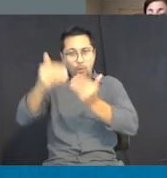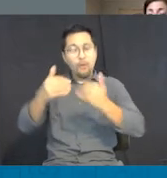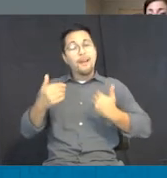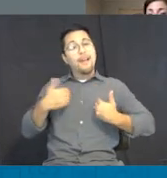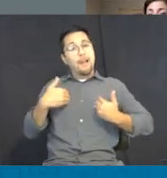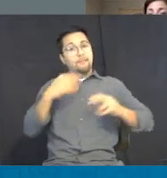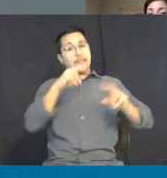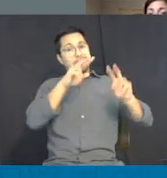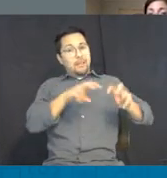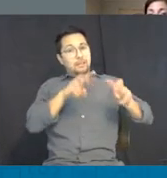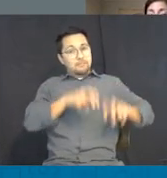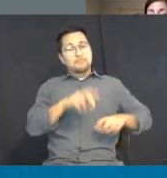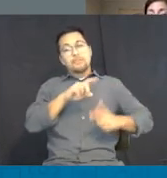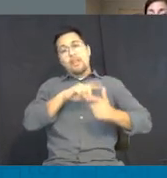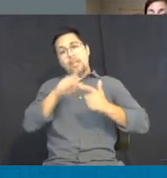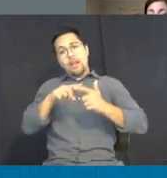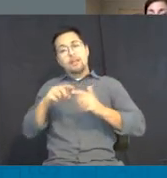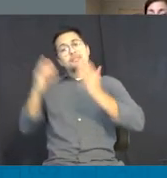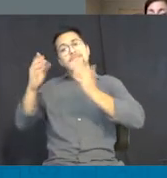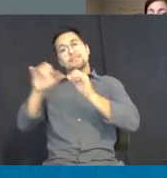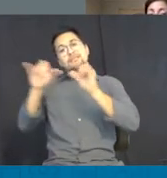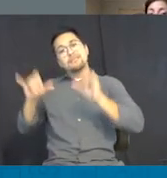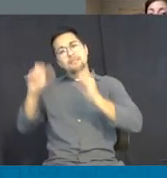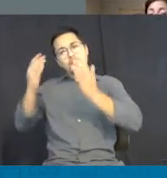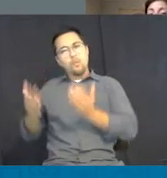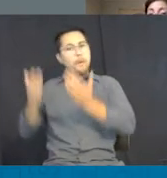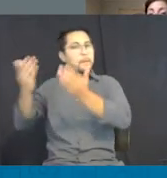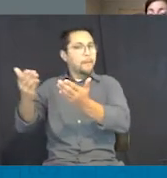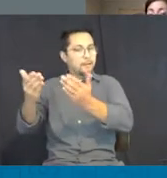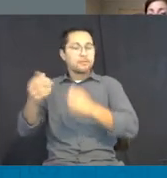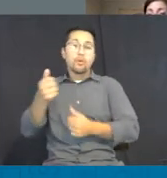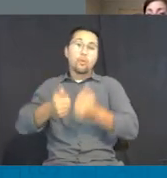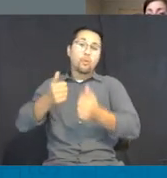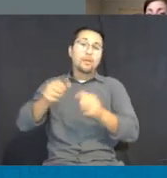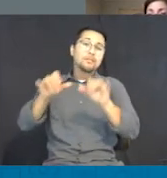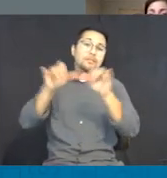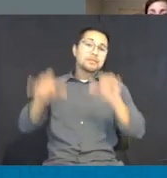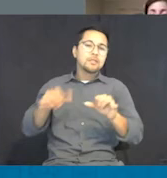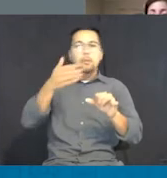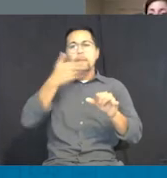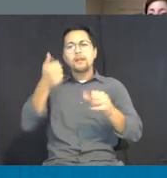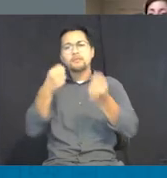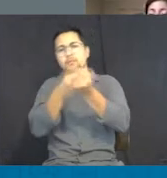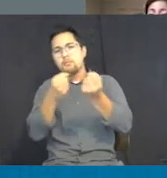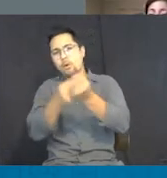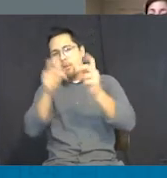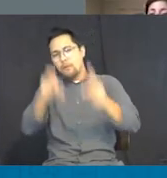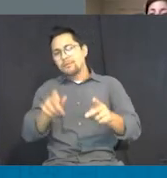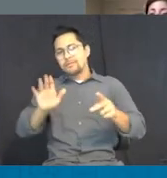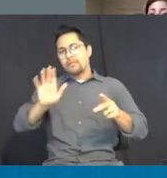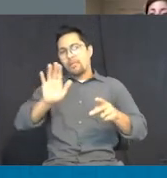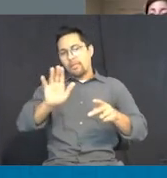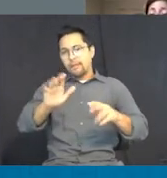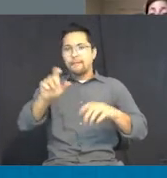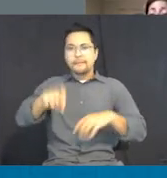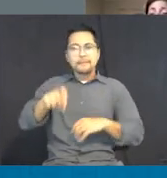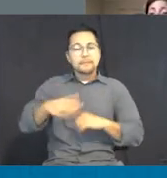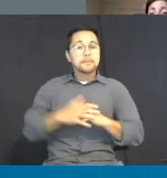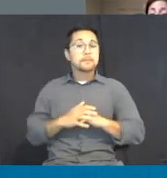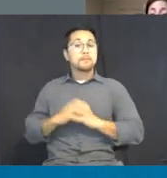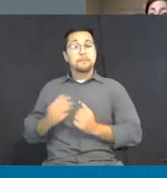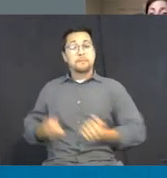in the size. As technology changes, things become smaller, more affordable. So this is a